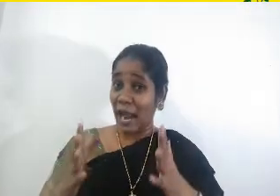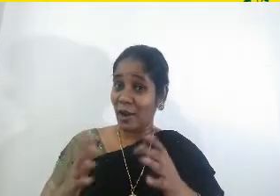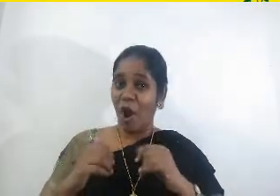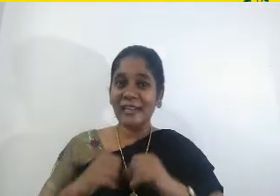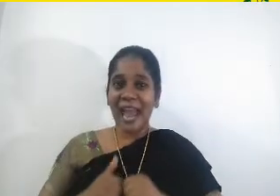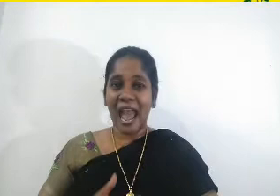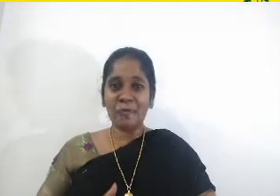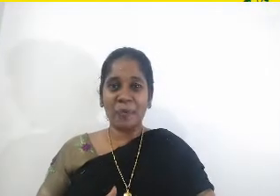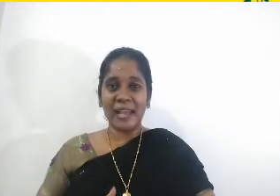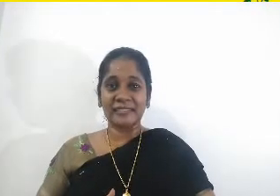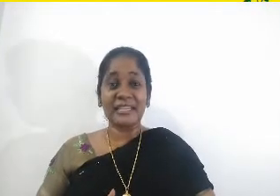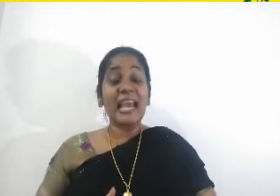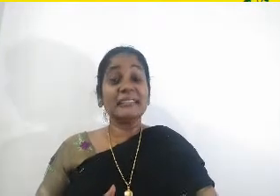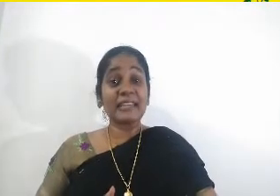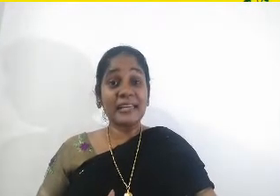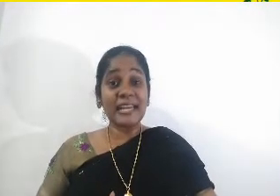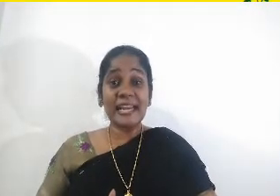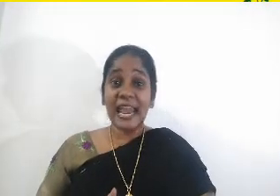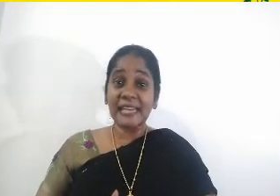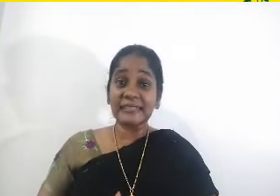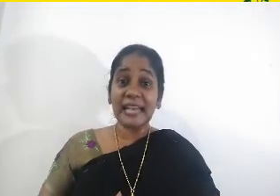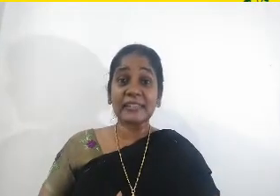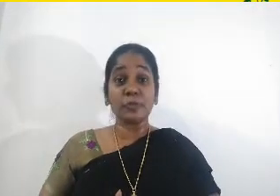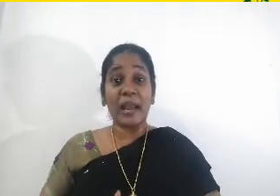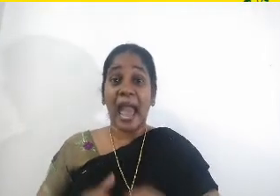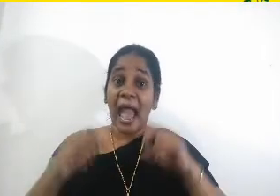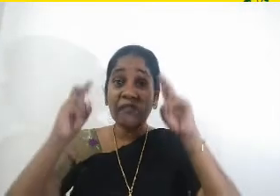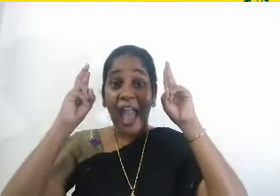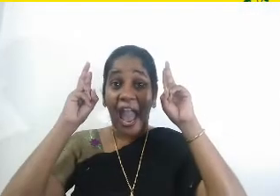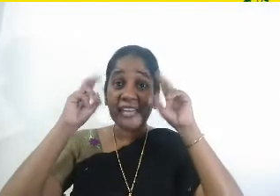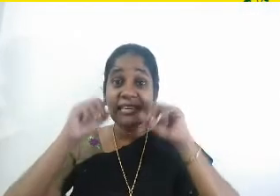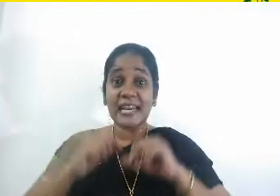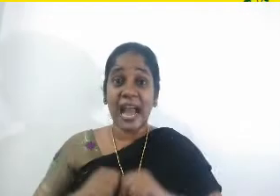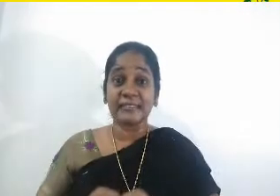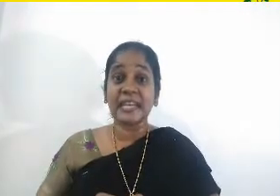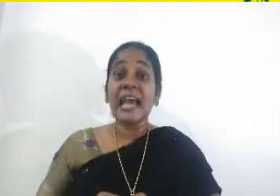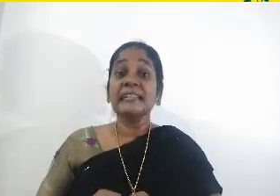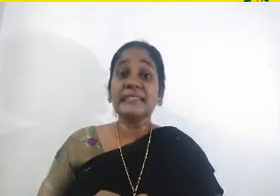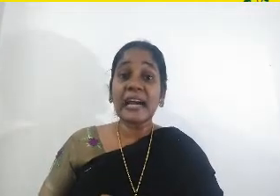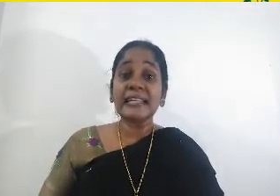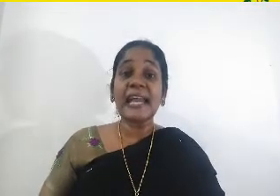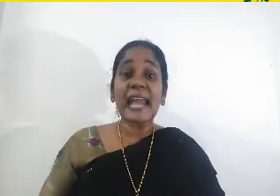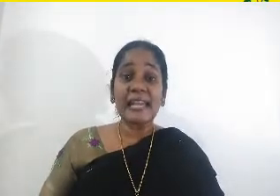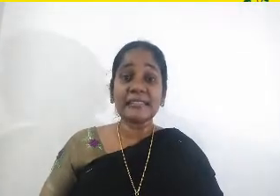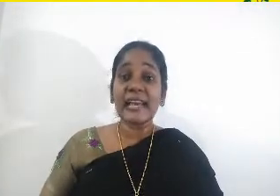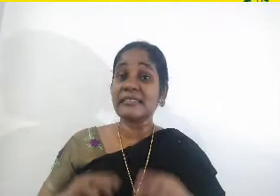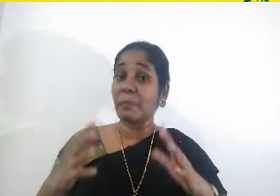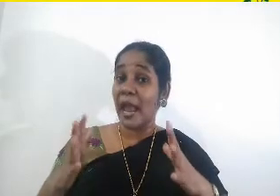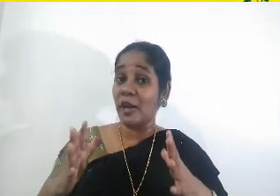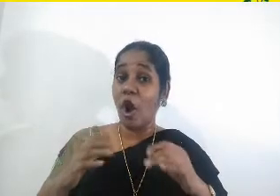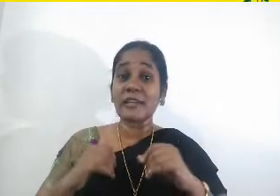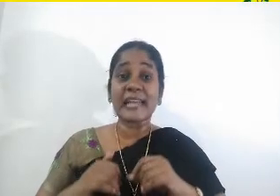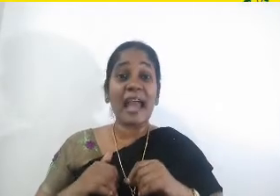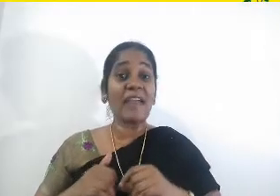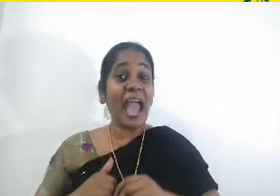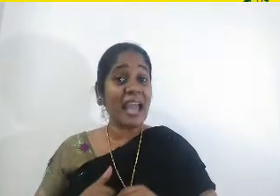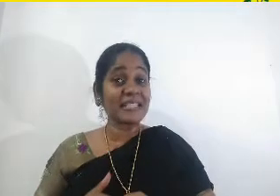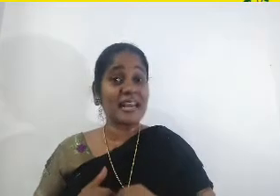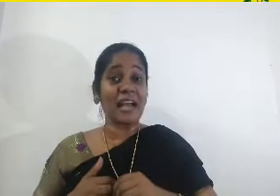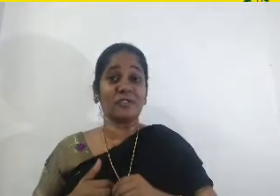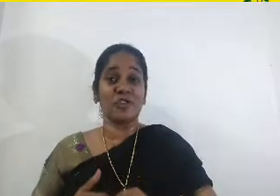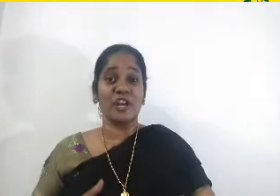insects may not have wings. Certain insects will have antennas. Certain insects may not